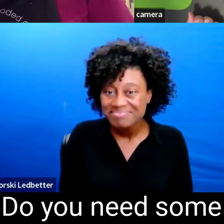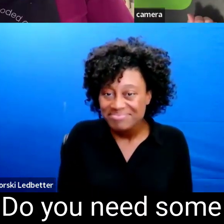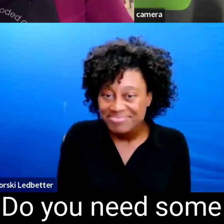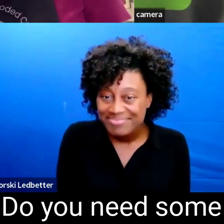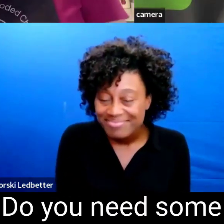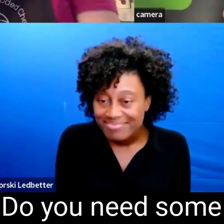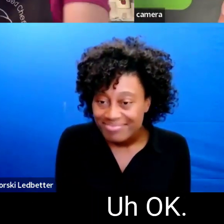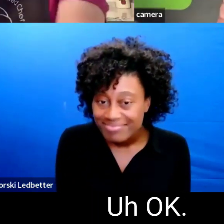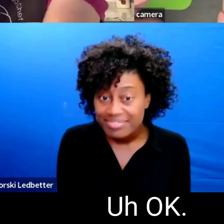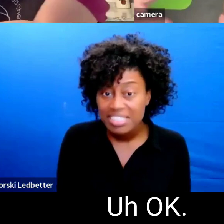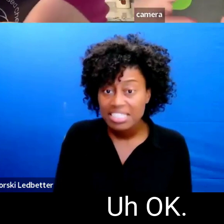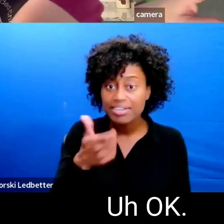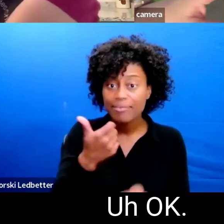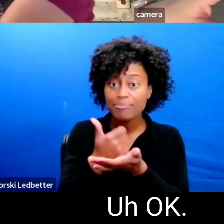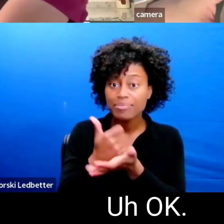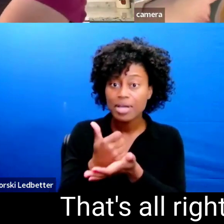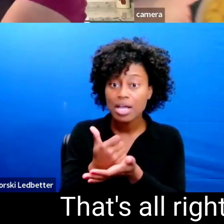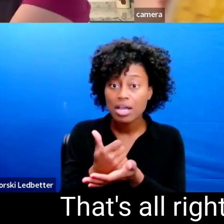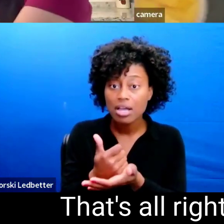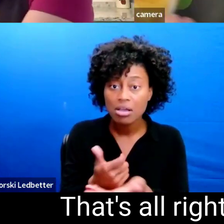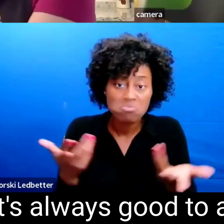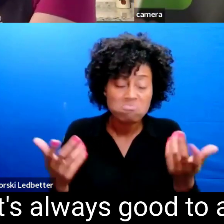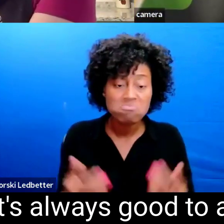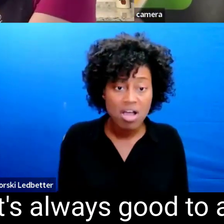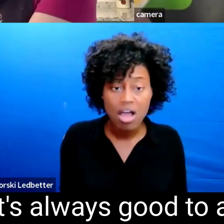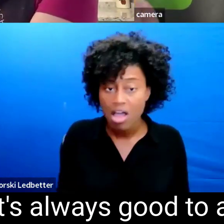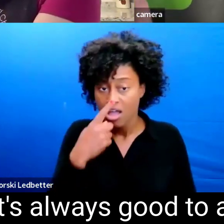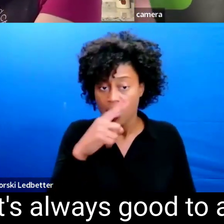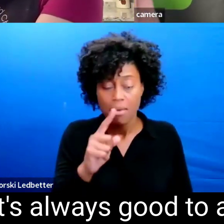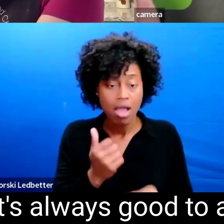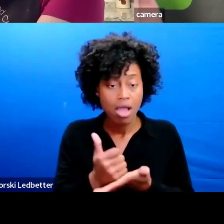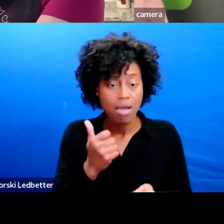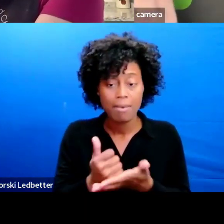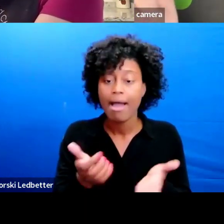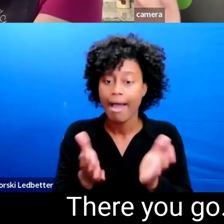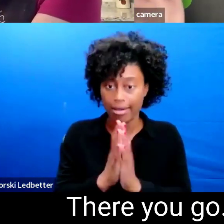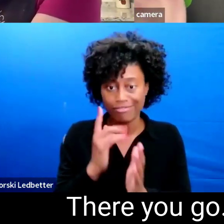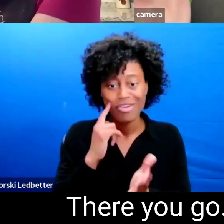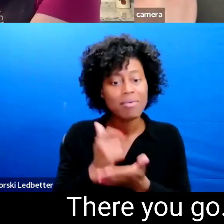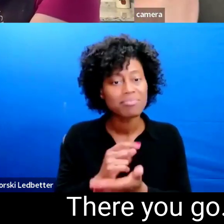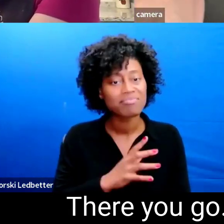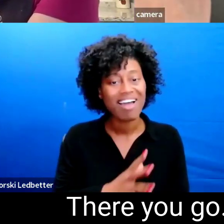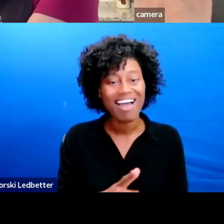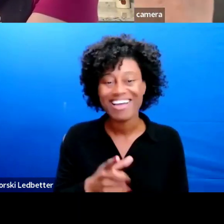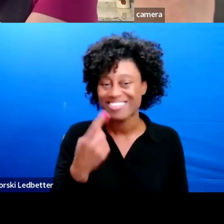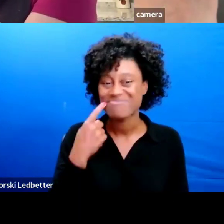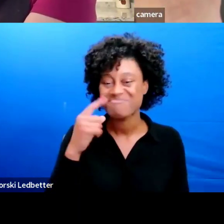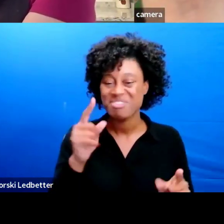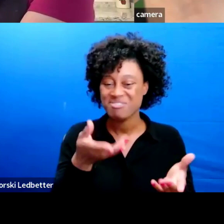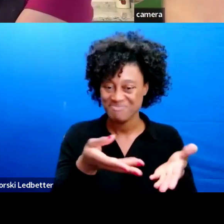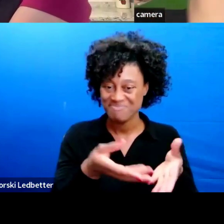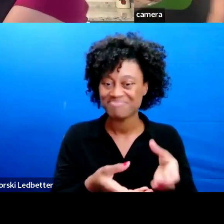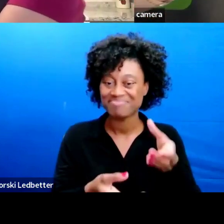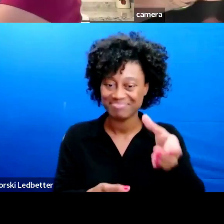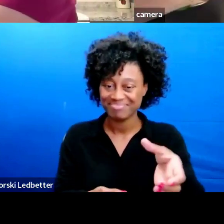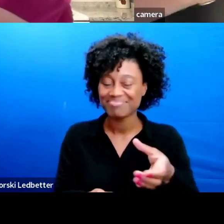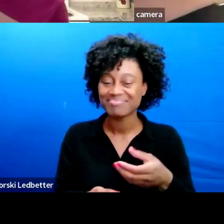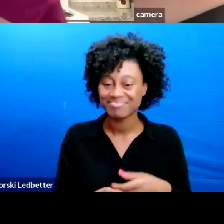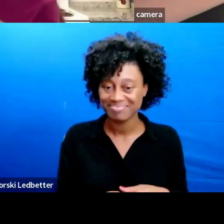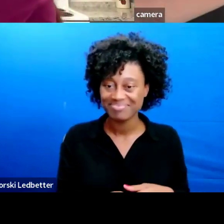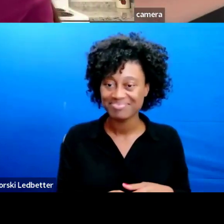Do you need some help? Okay, that's all right. It's always good to ask for. Yeah, there you go.